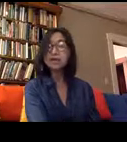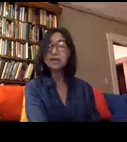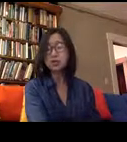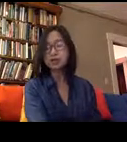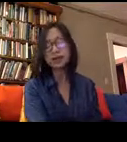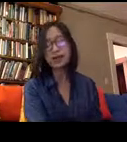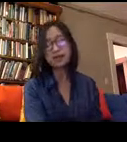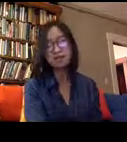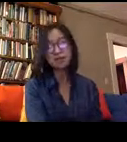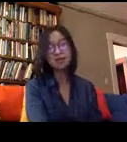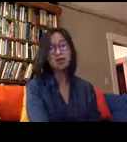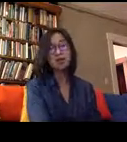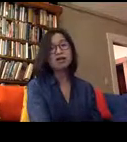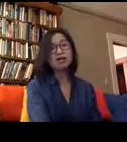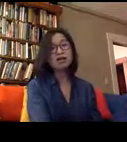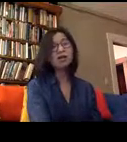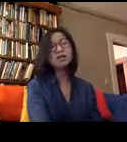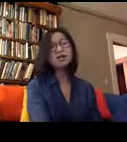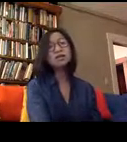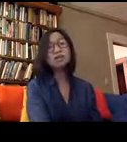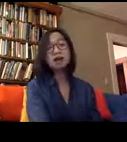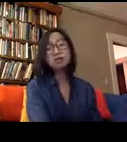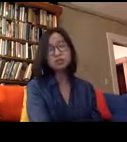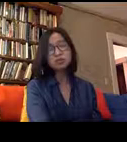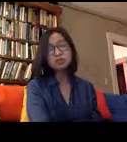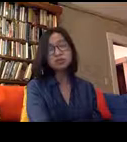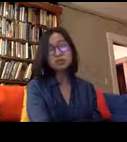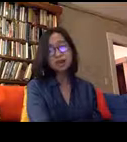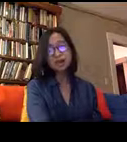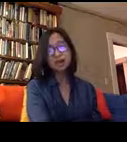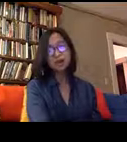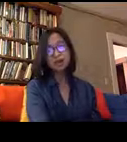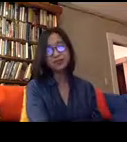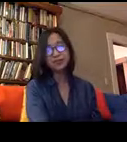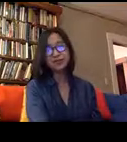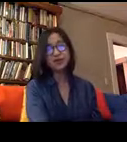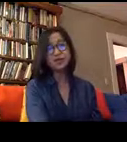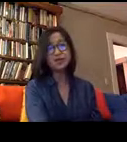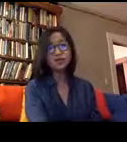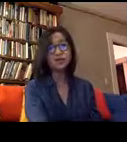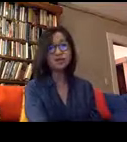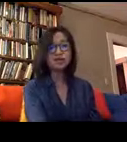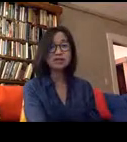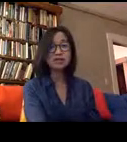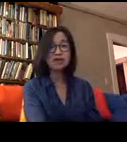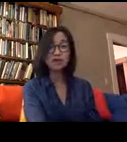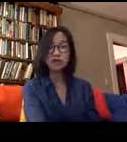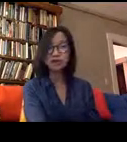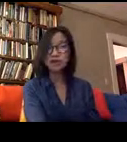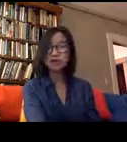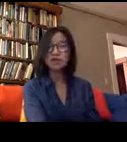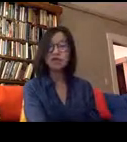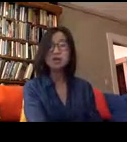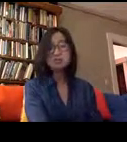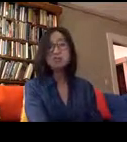I never say I don't have time. Because time to me is life. If I say I don't have